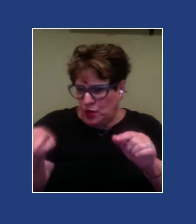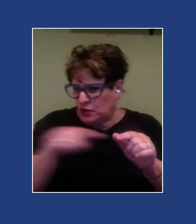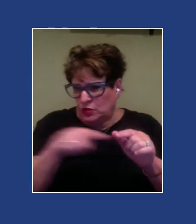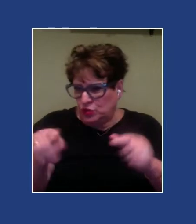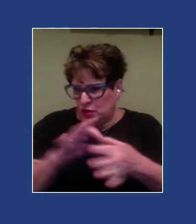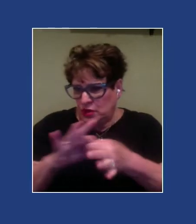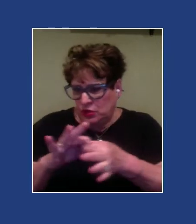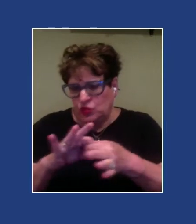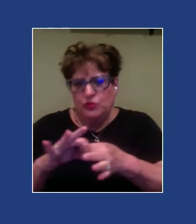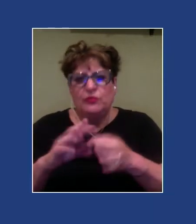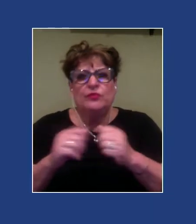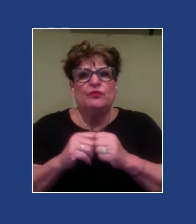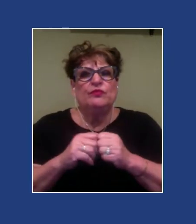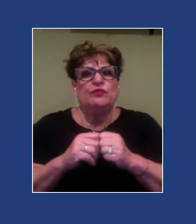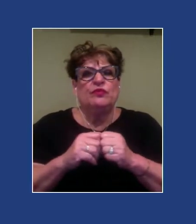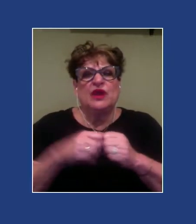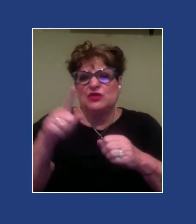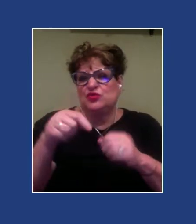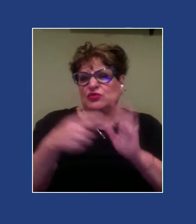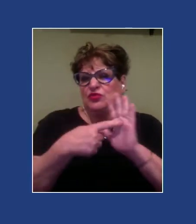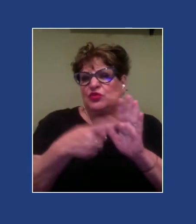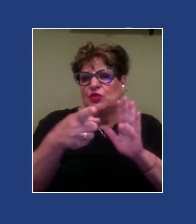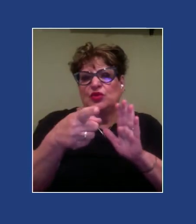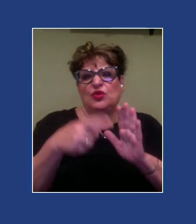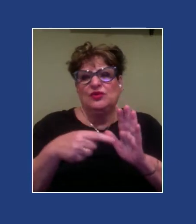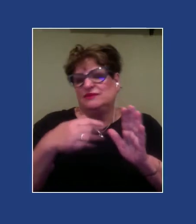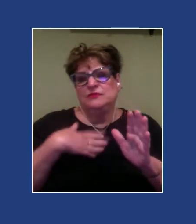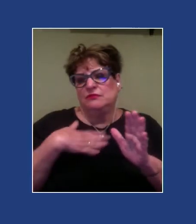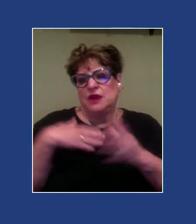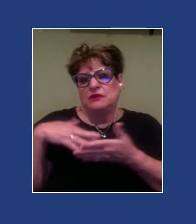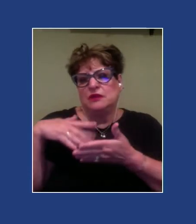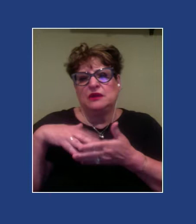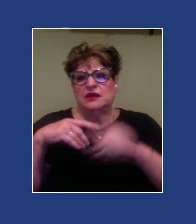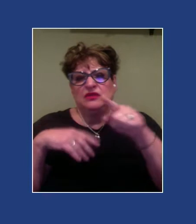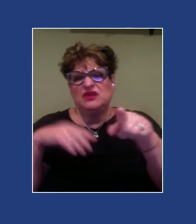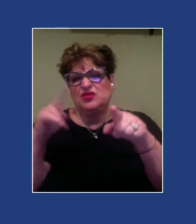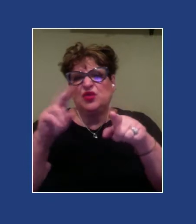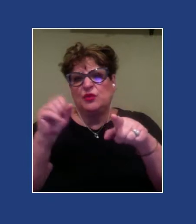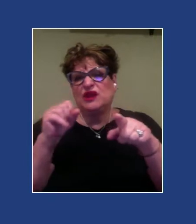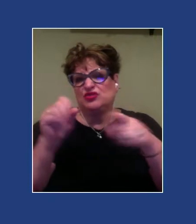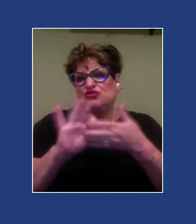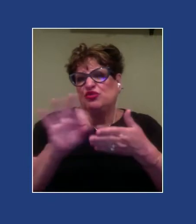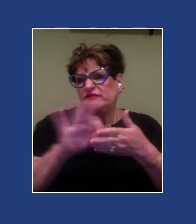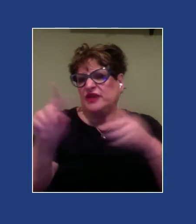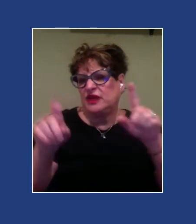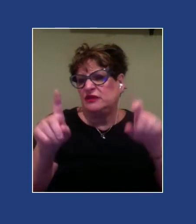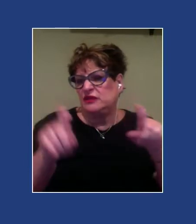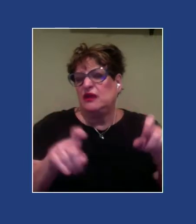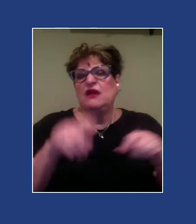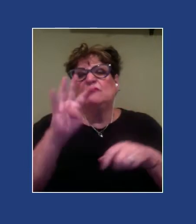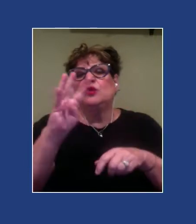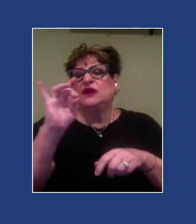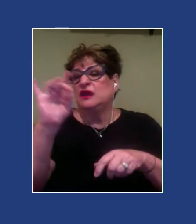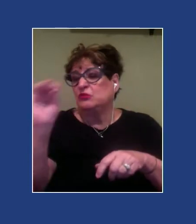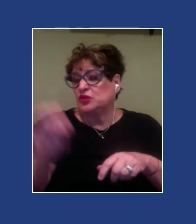And just to, this isn't from our study, this is from the US Trans Survey, but 48% of respondents in the past year had suicidal